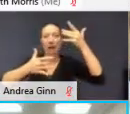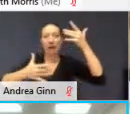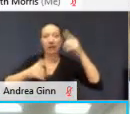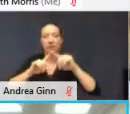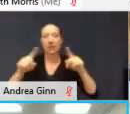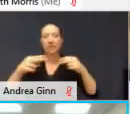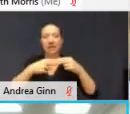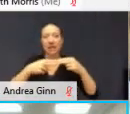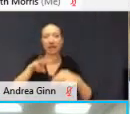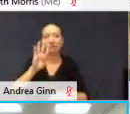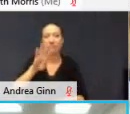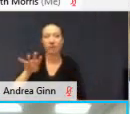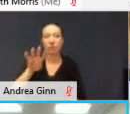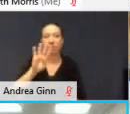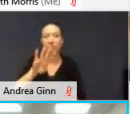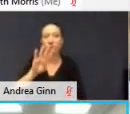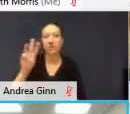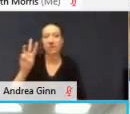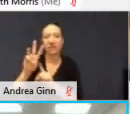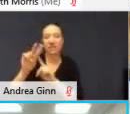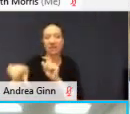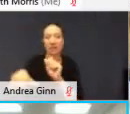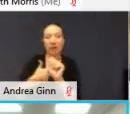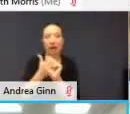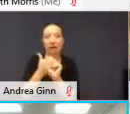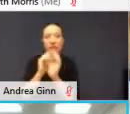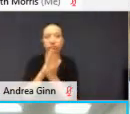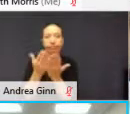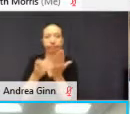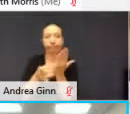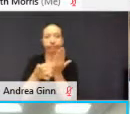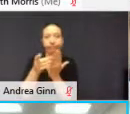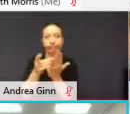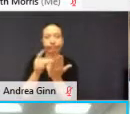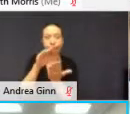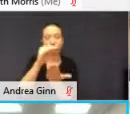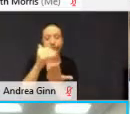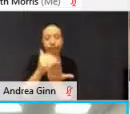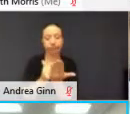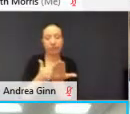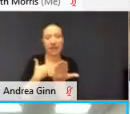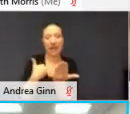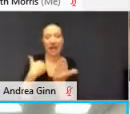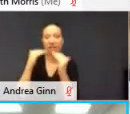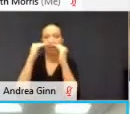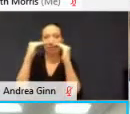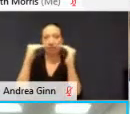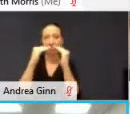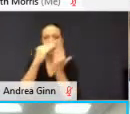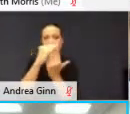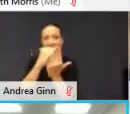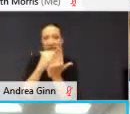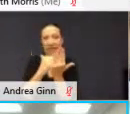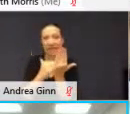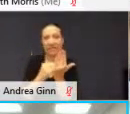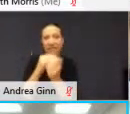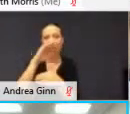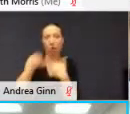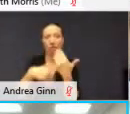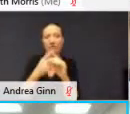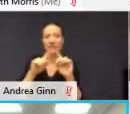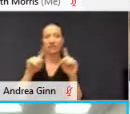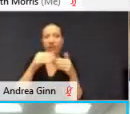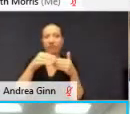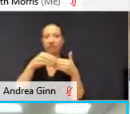appendix, there is a list of a high-level list still of the flexibilities, and they are all also available on the